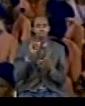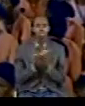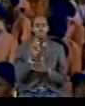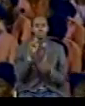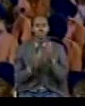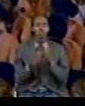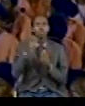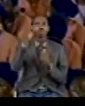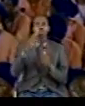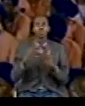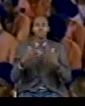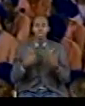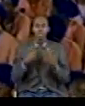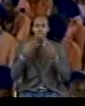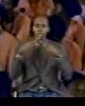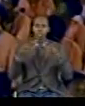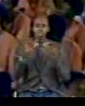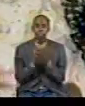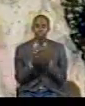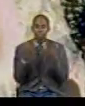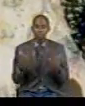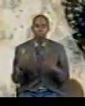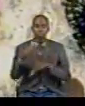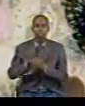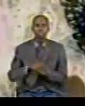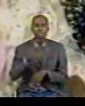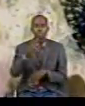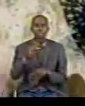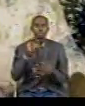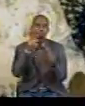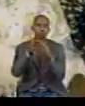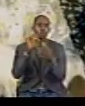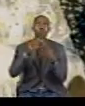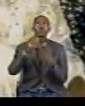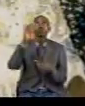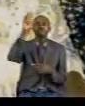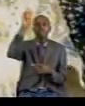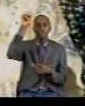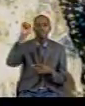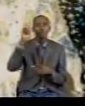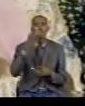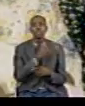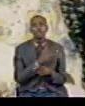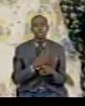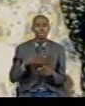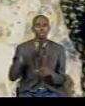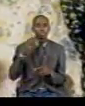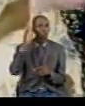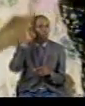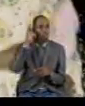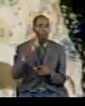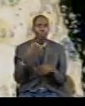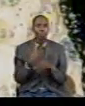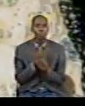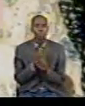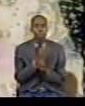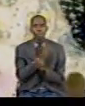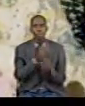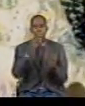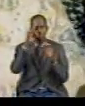that tonight you belong to him. And you will make a decision and